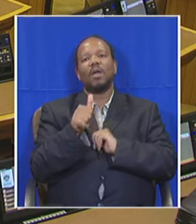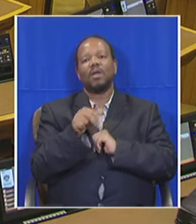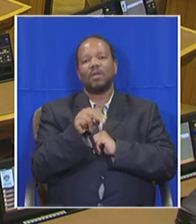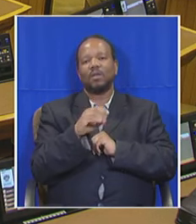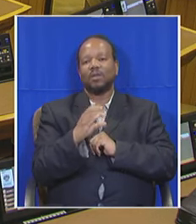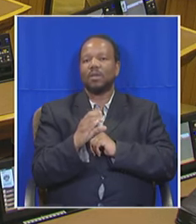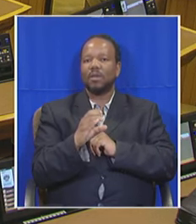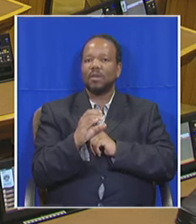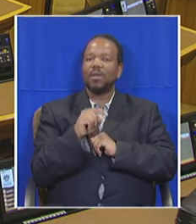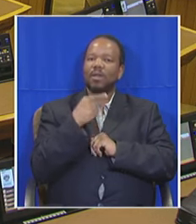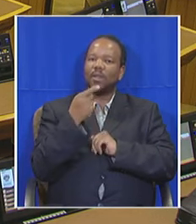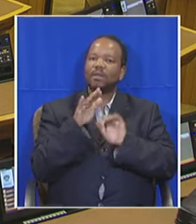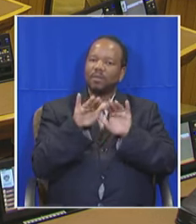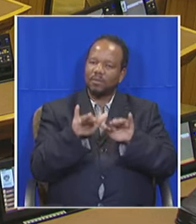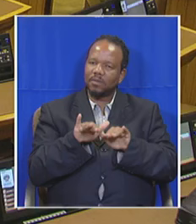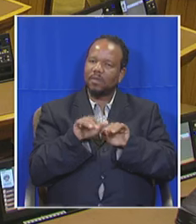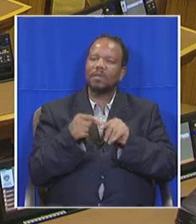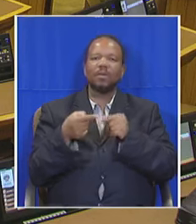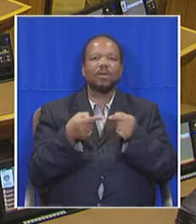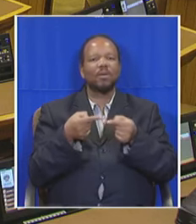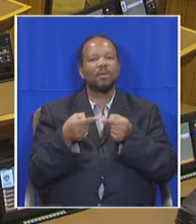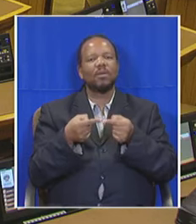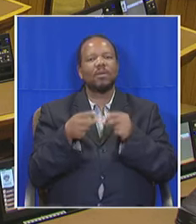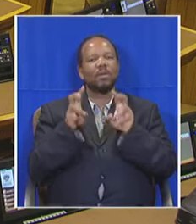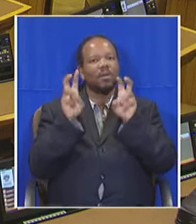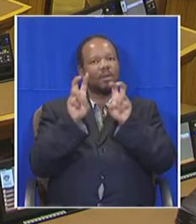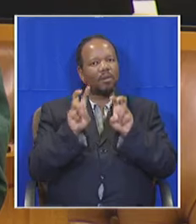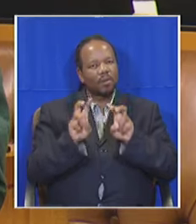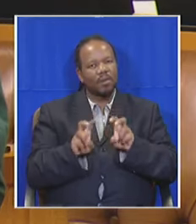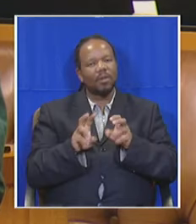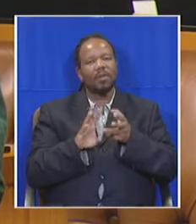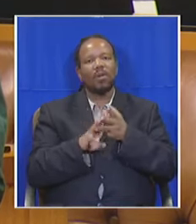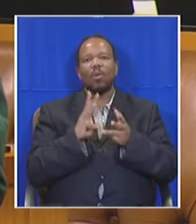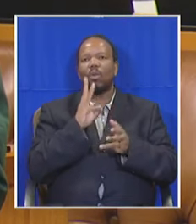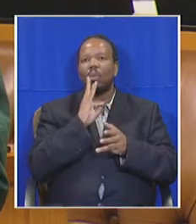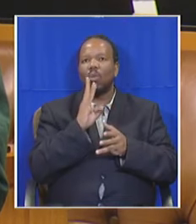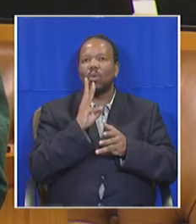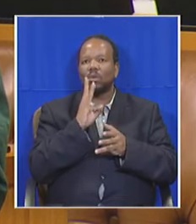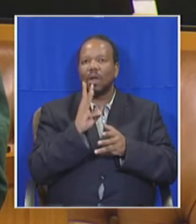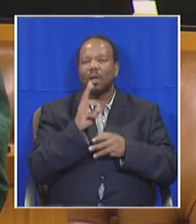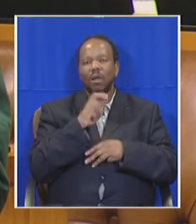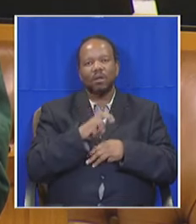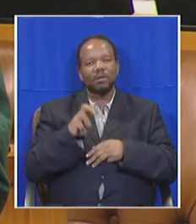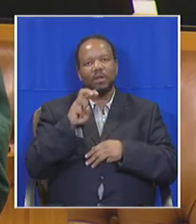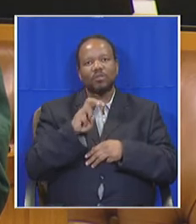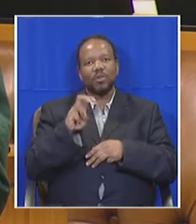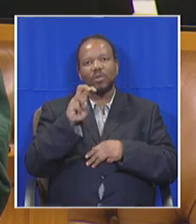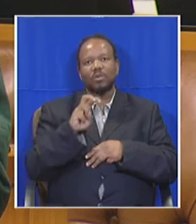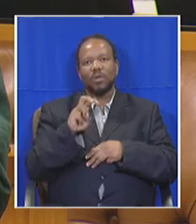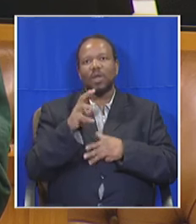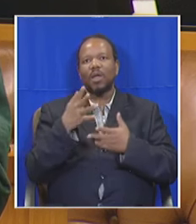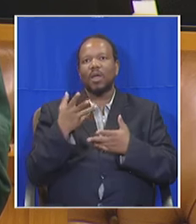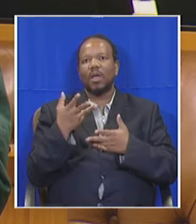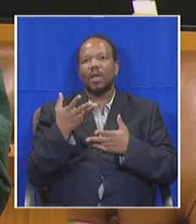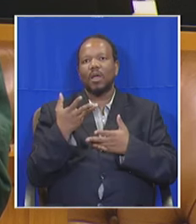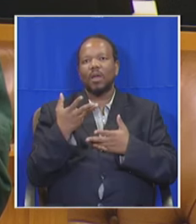debates investment in electricity, rail, water and transportation infrastructure as